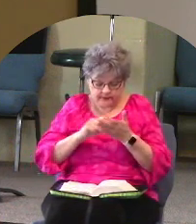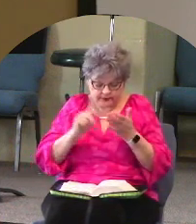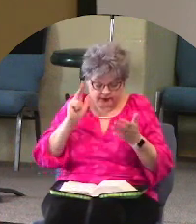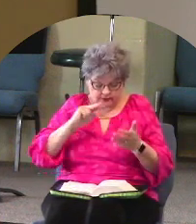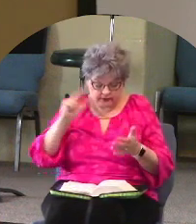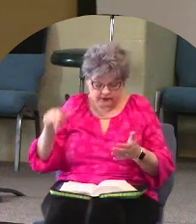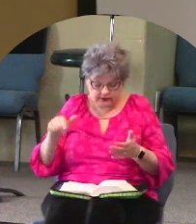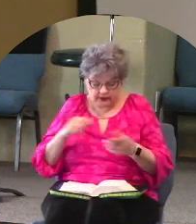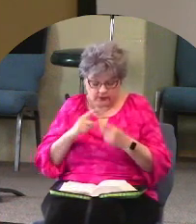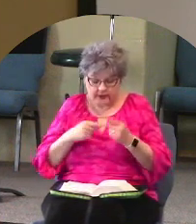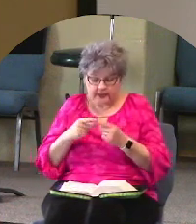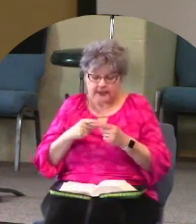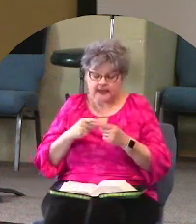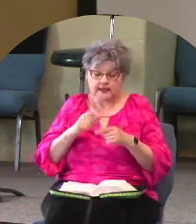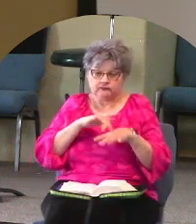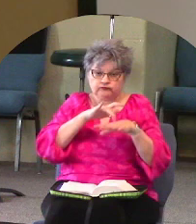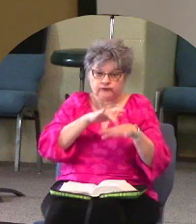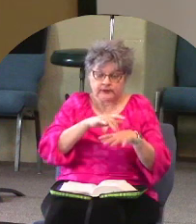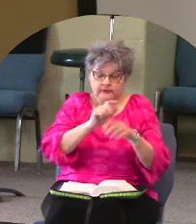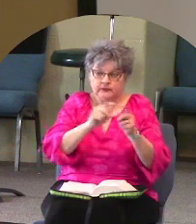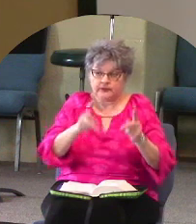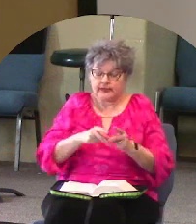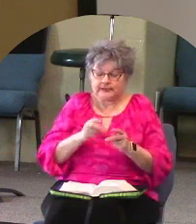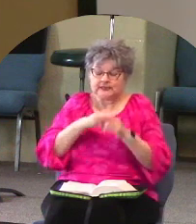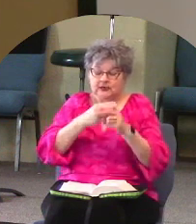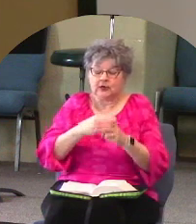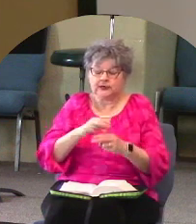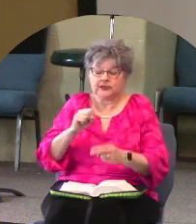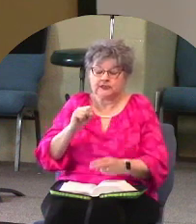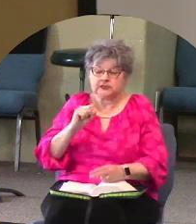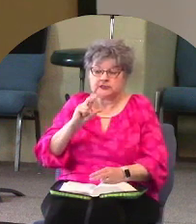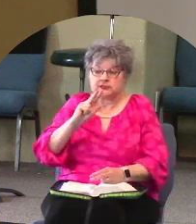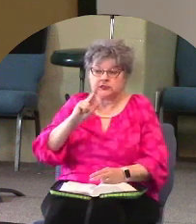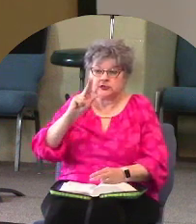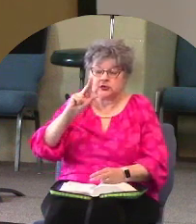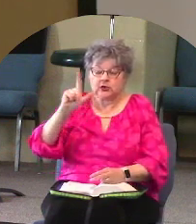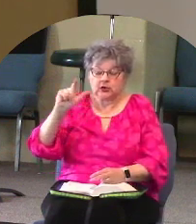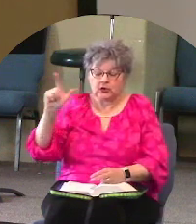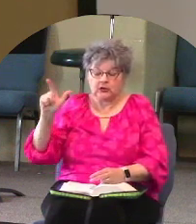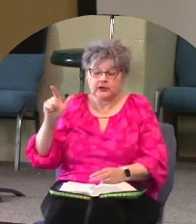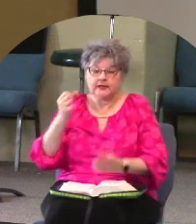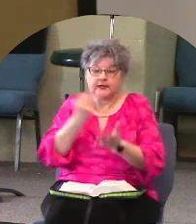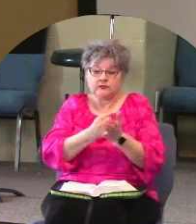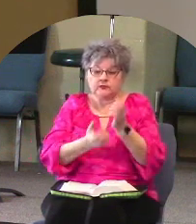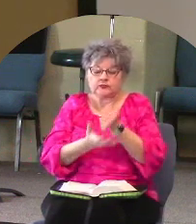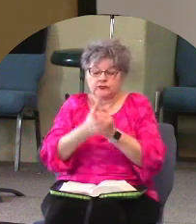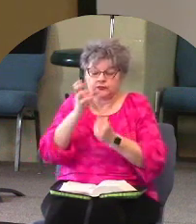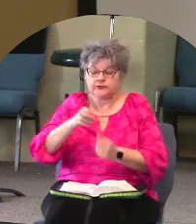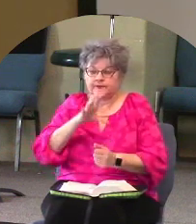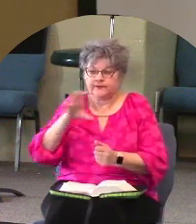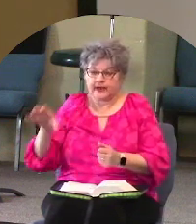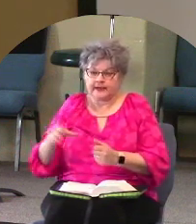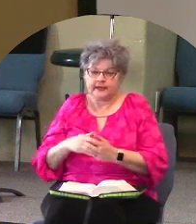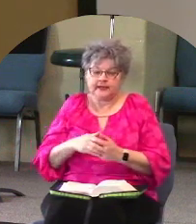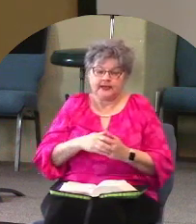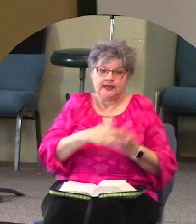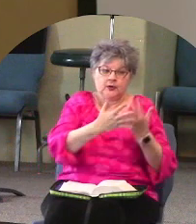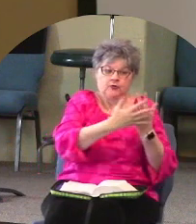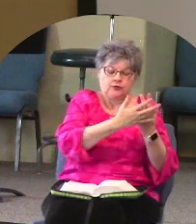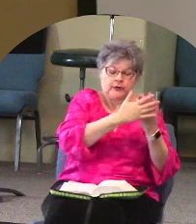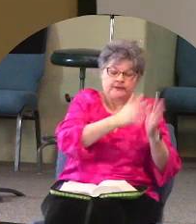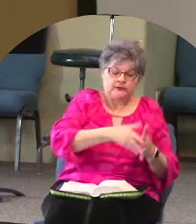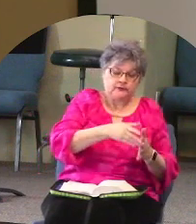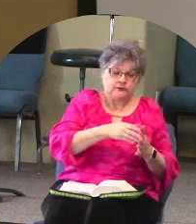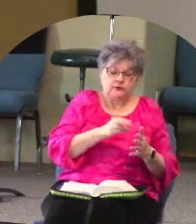23. When they came to the place called the Skull, they crucified him. And the criminals, one on the right and the other on the